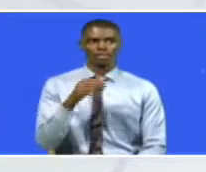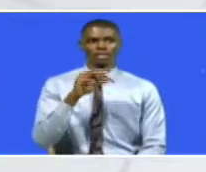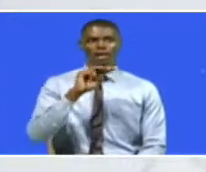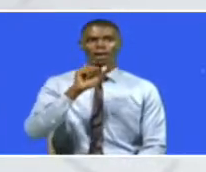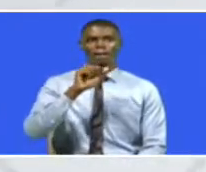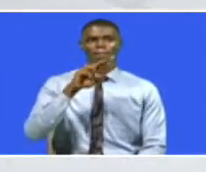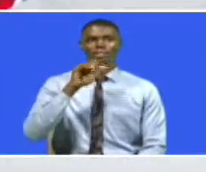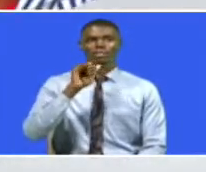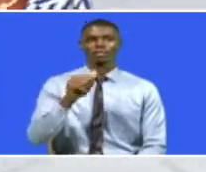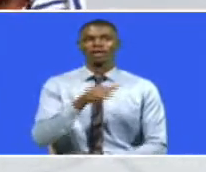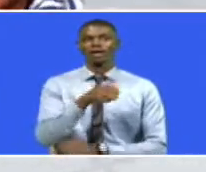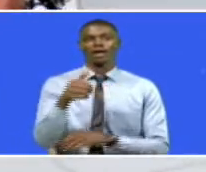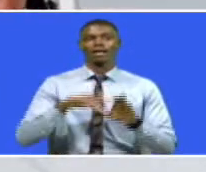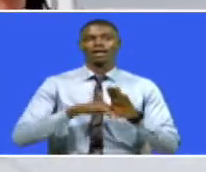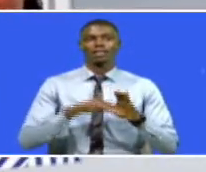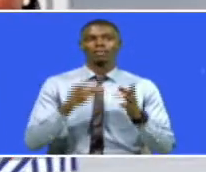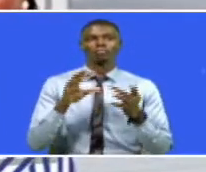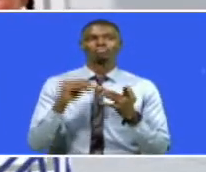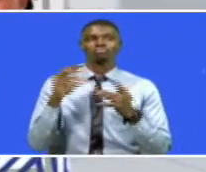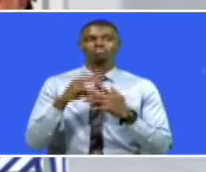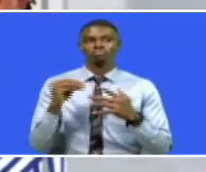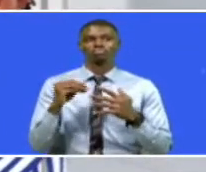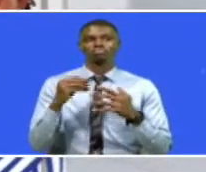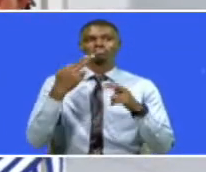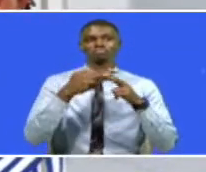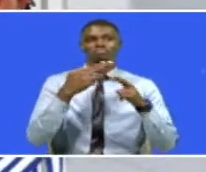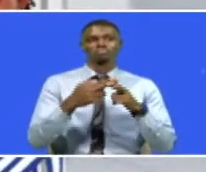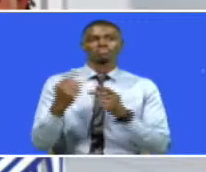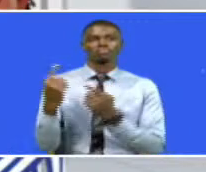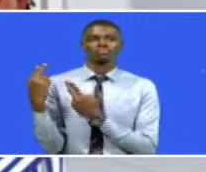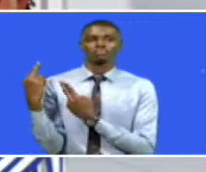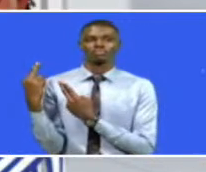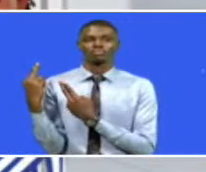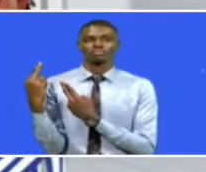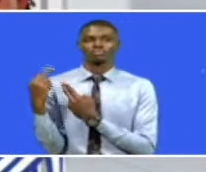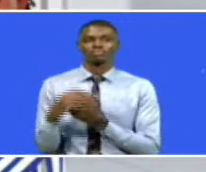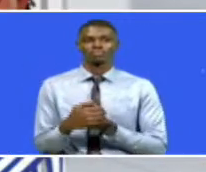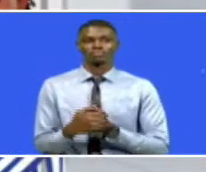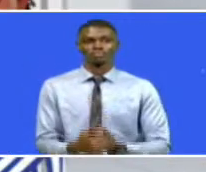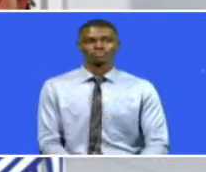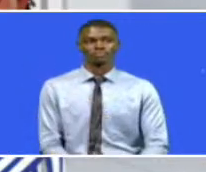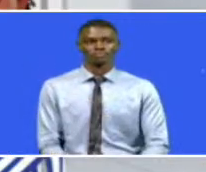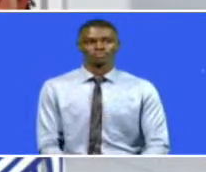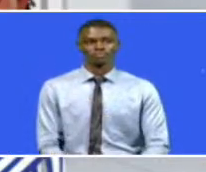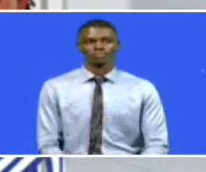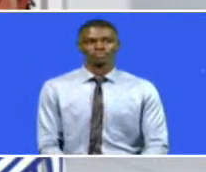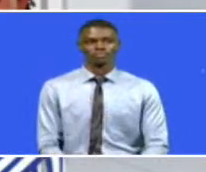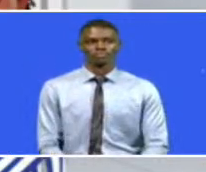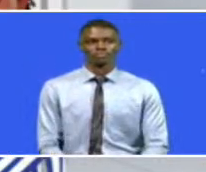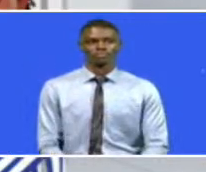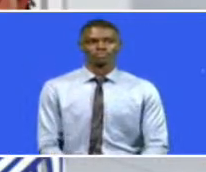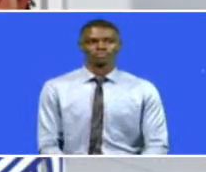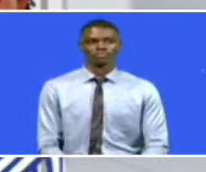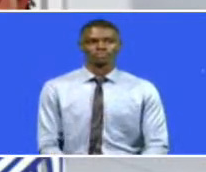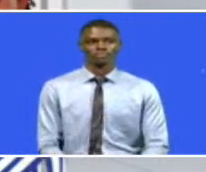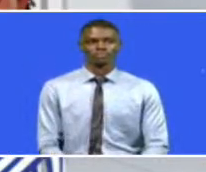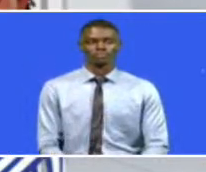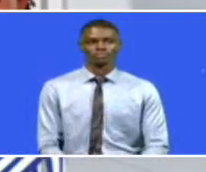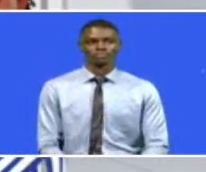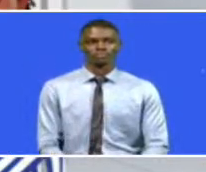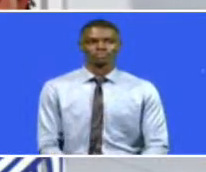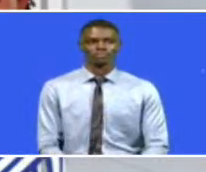County. Other members are Nominated Senator Esther Okoyuri, Nominated Senator Peris Tobiko, Migori's Eddie